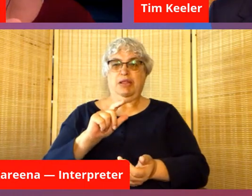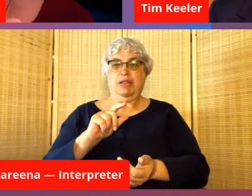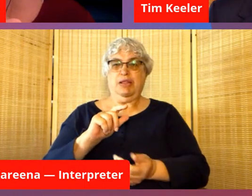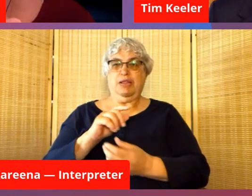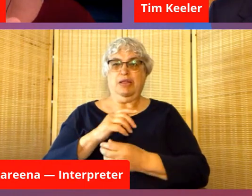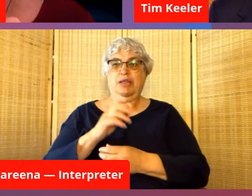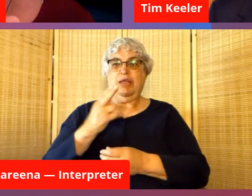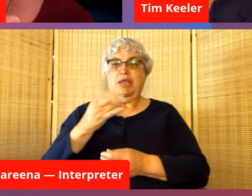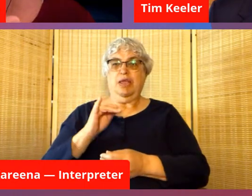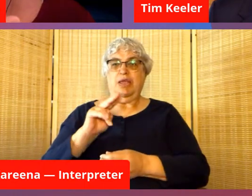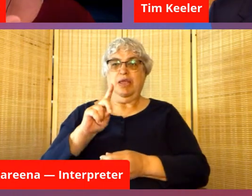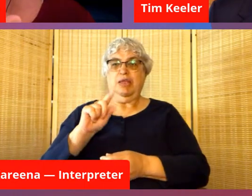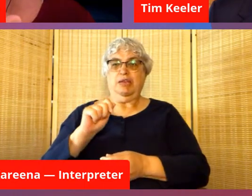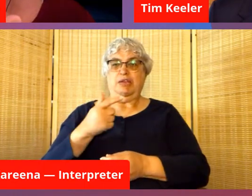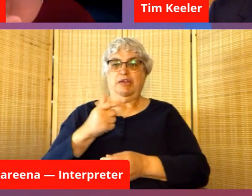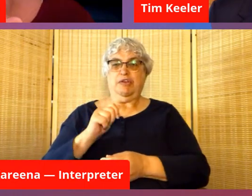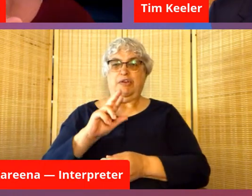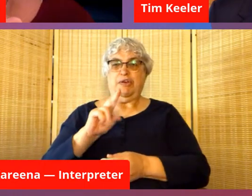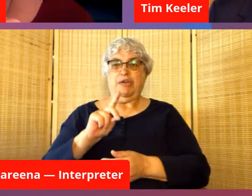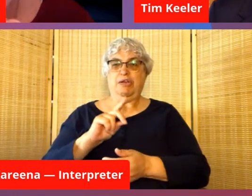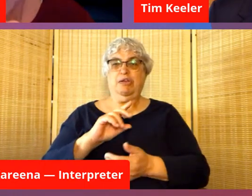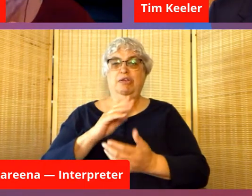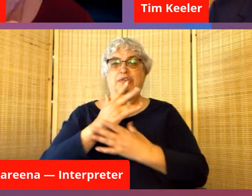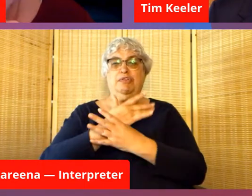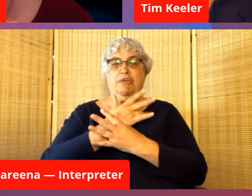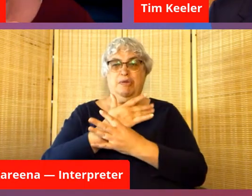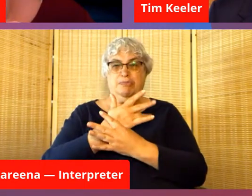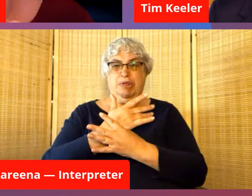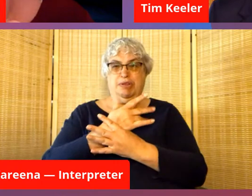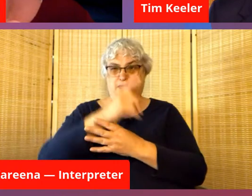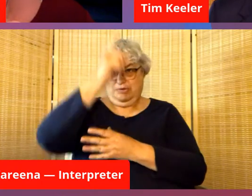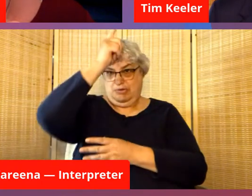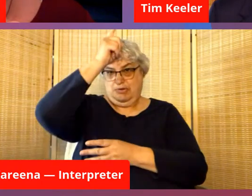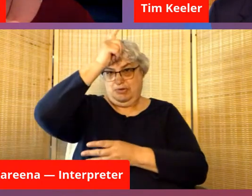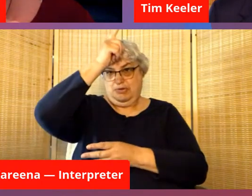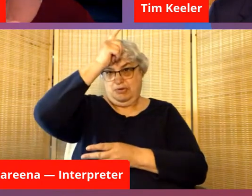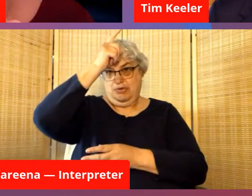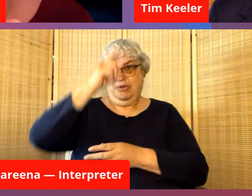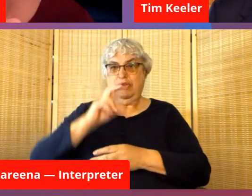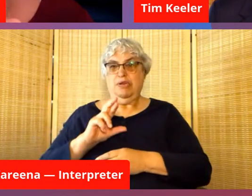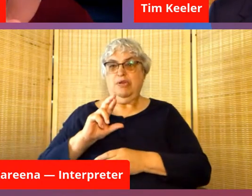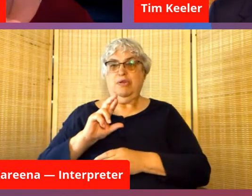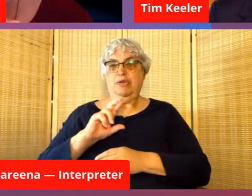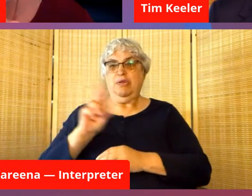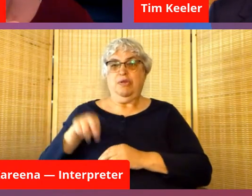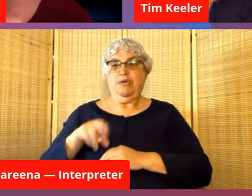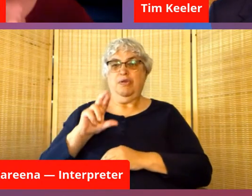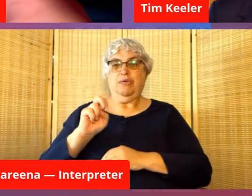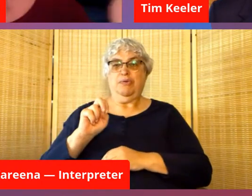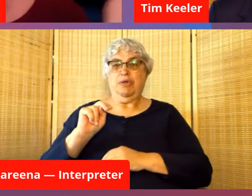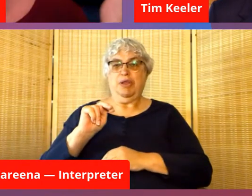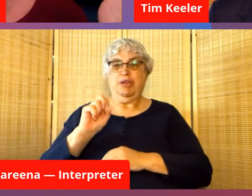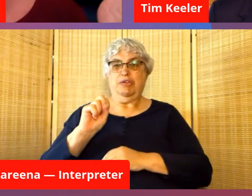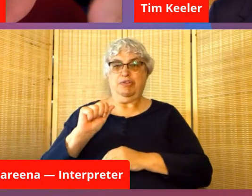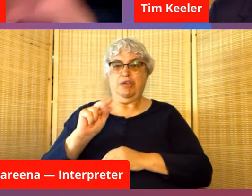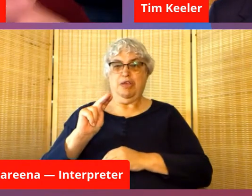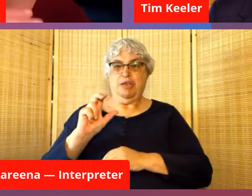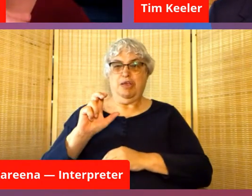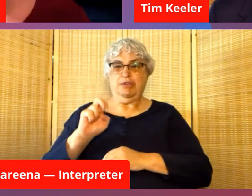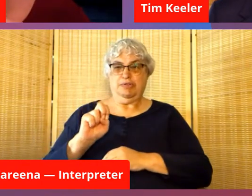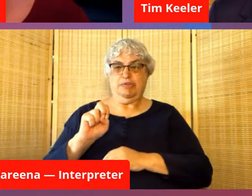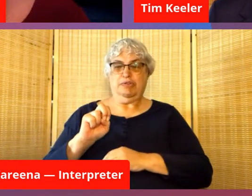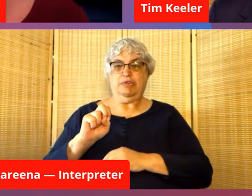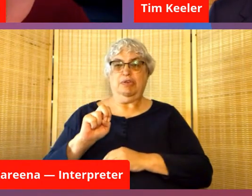said, Hildegard von Bingen, a German composer and a Renaissance woman before the Renaissance. She was living around the